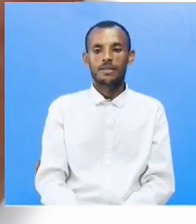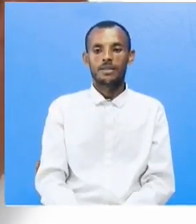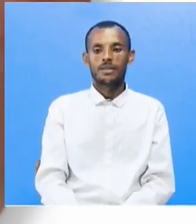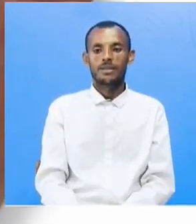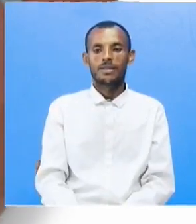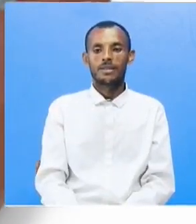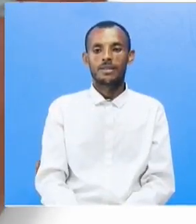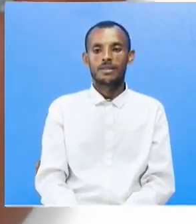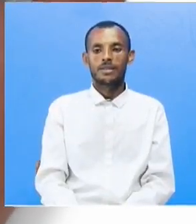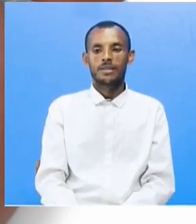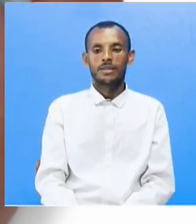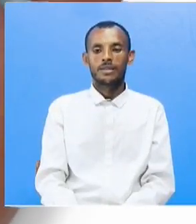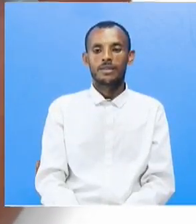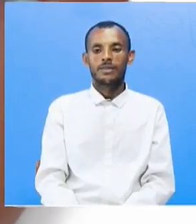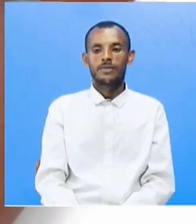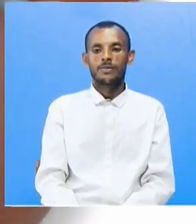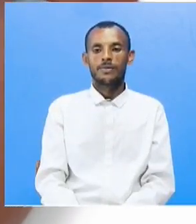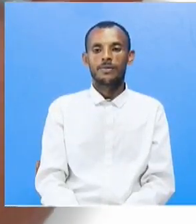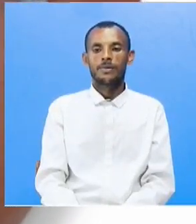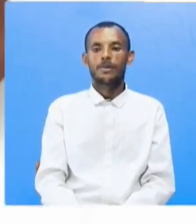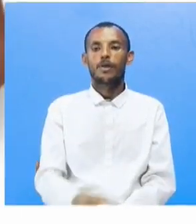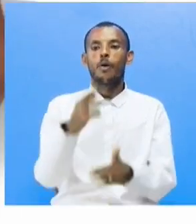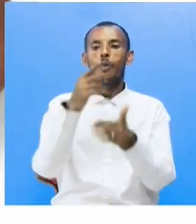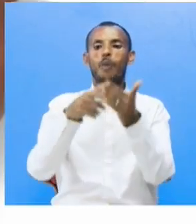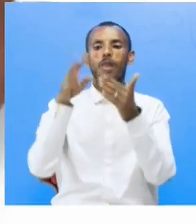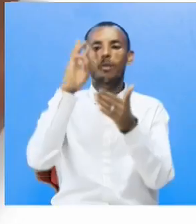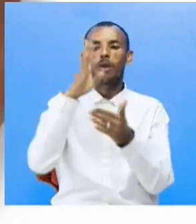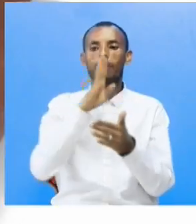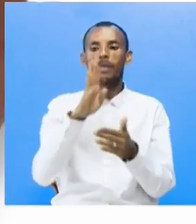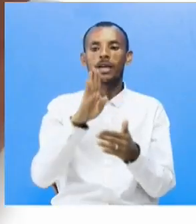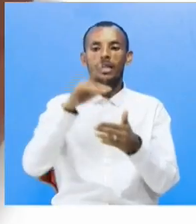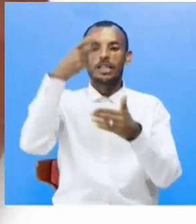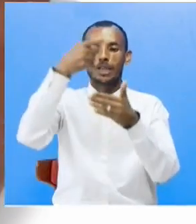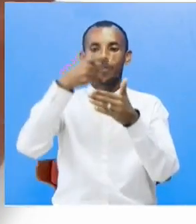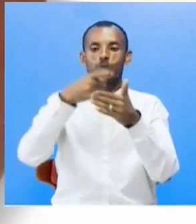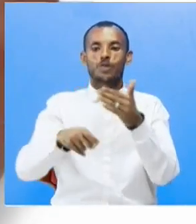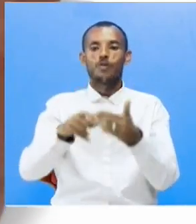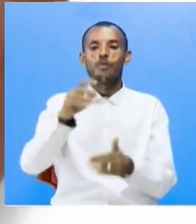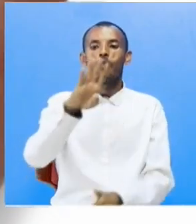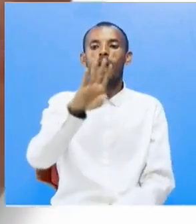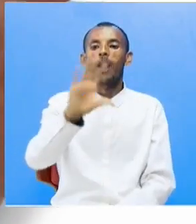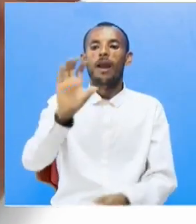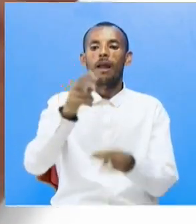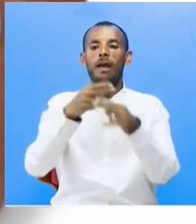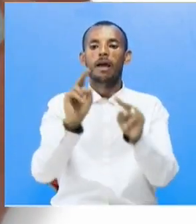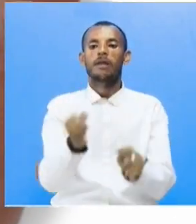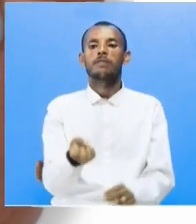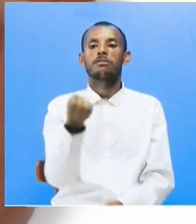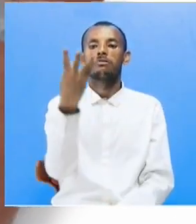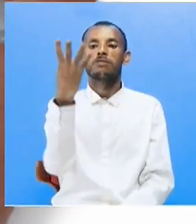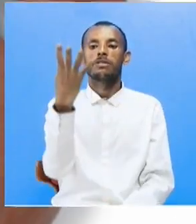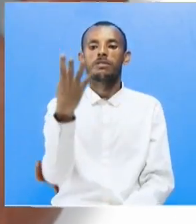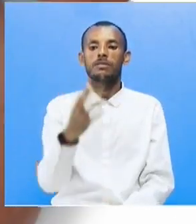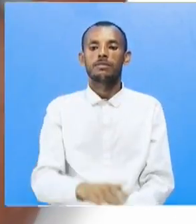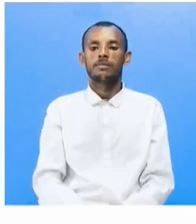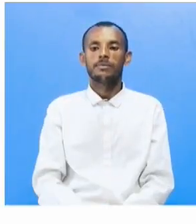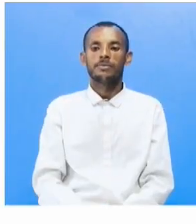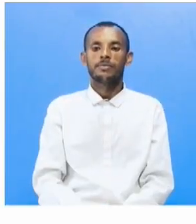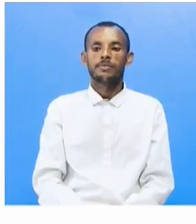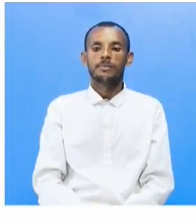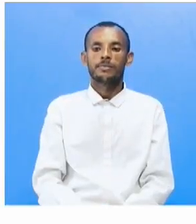10 birr. So what will be the cost of 400 eggs?